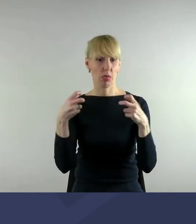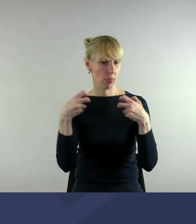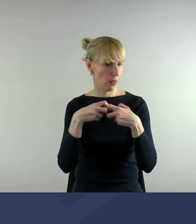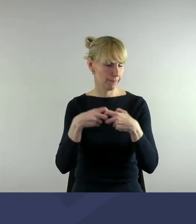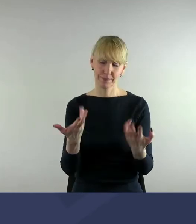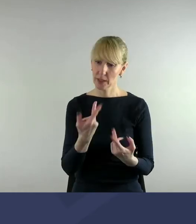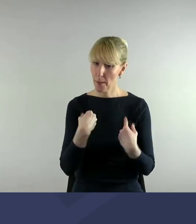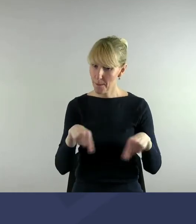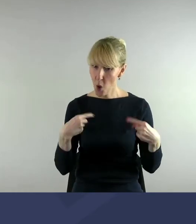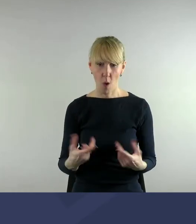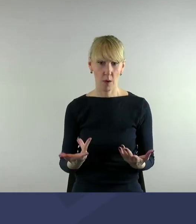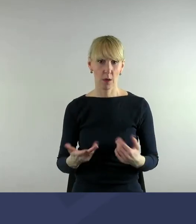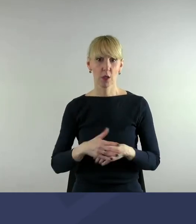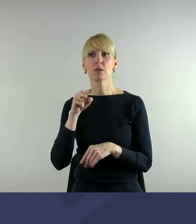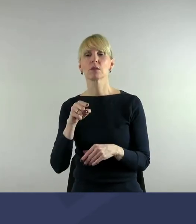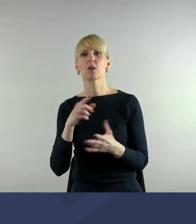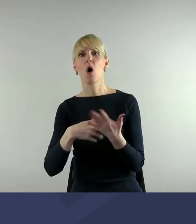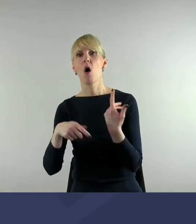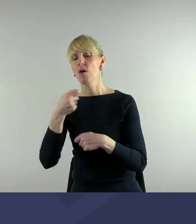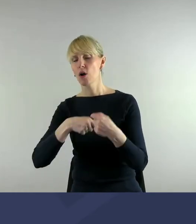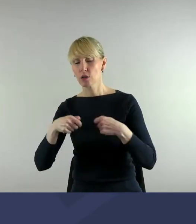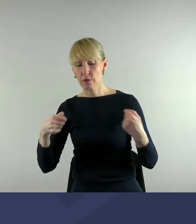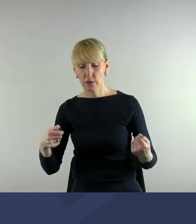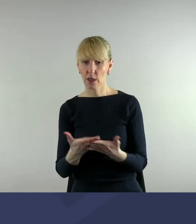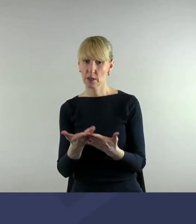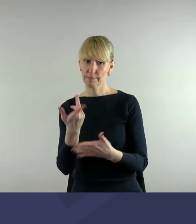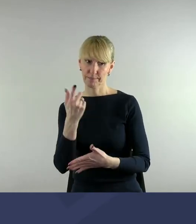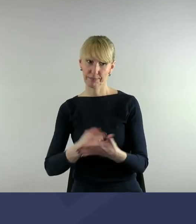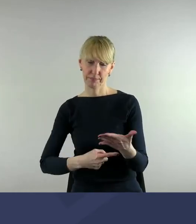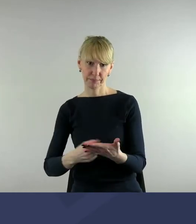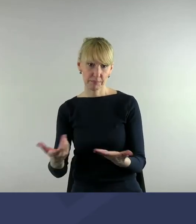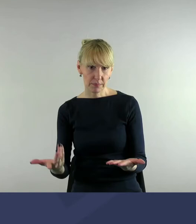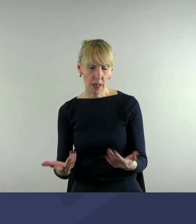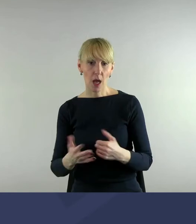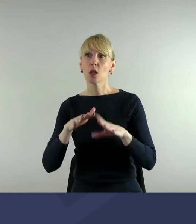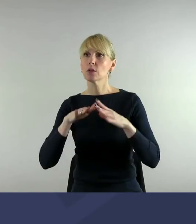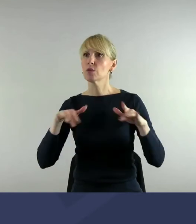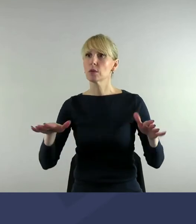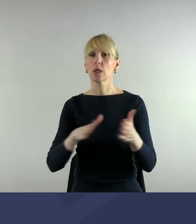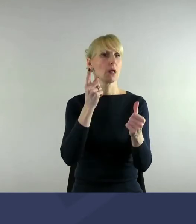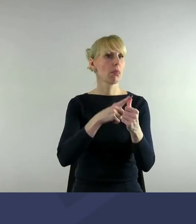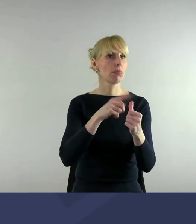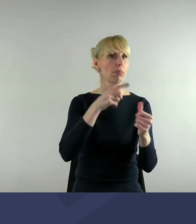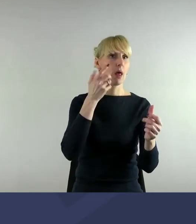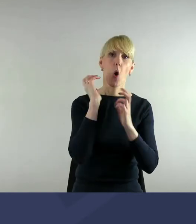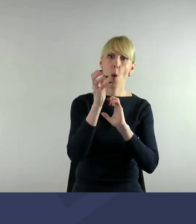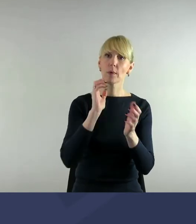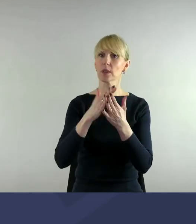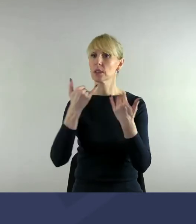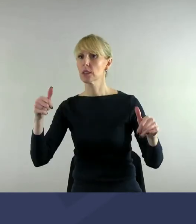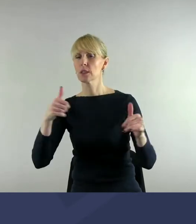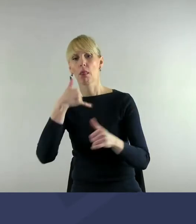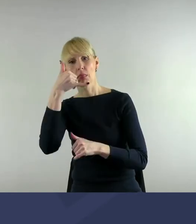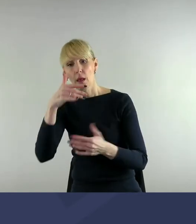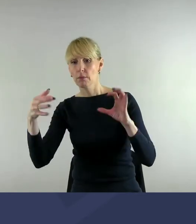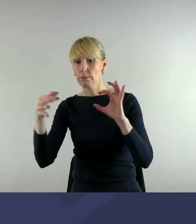connection. And then it is too late, because this kind of connection is a failure at this time. So this is why we have to build many